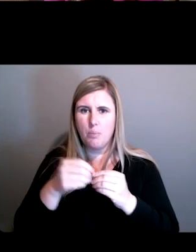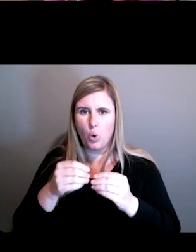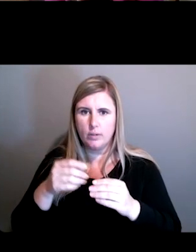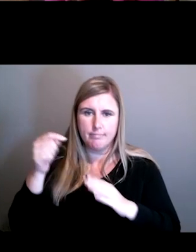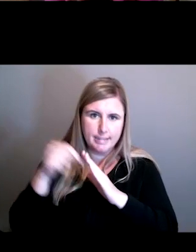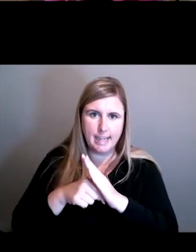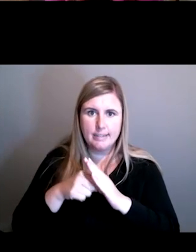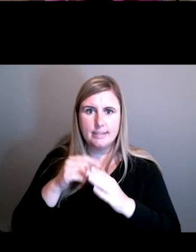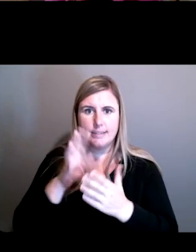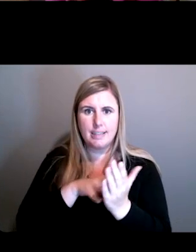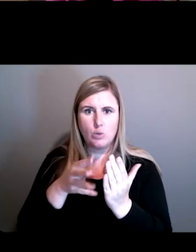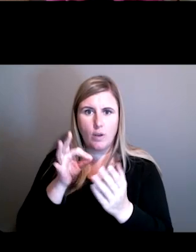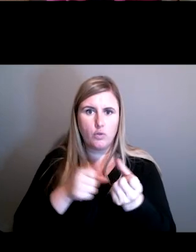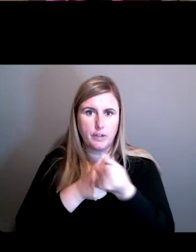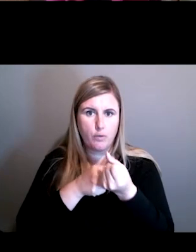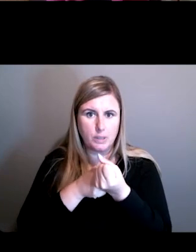reinforcement.